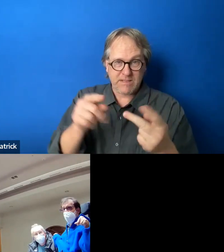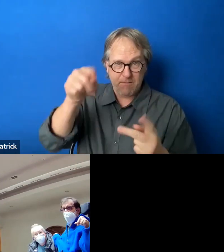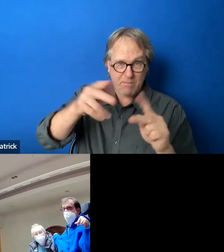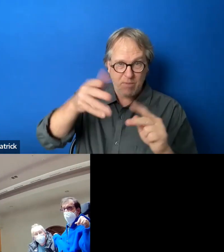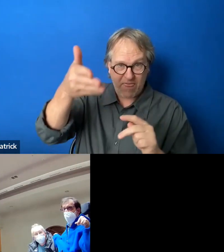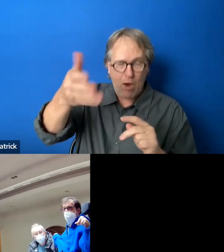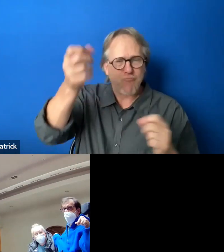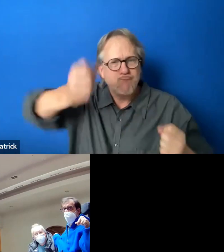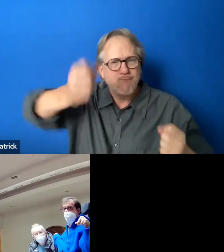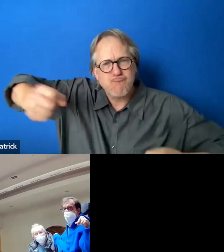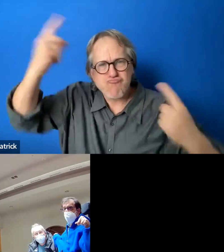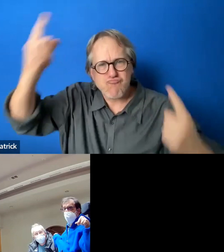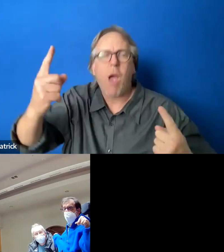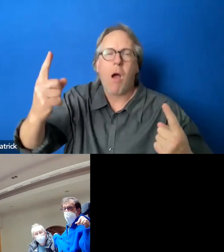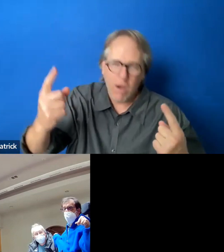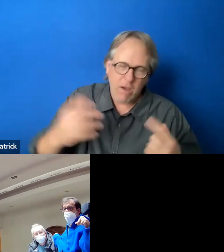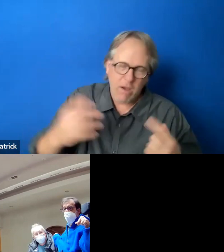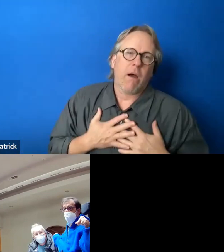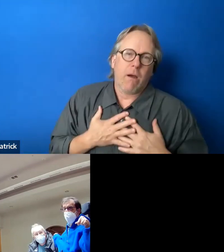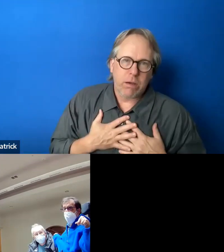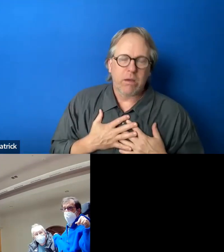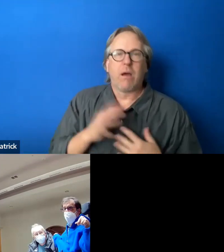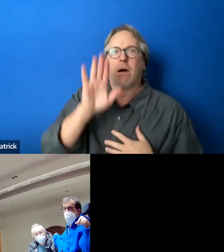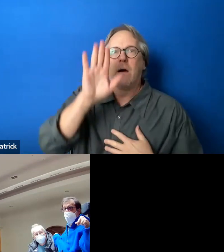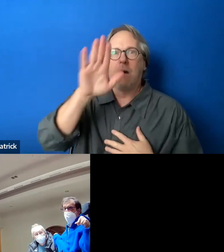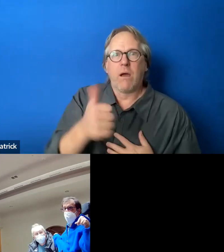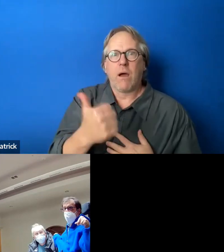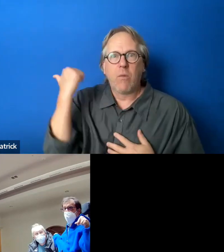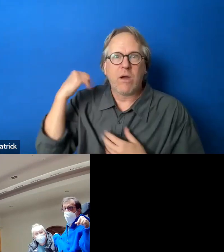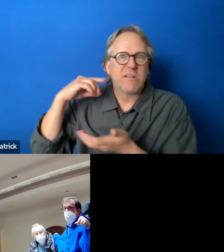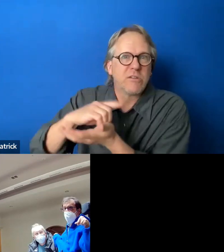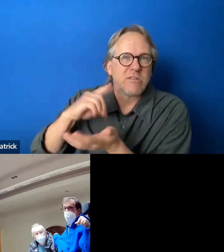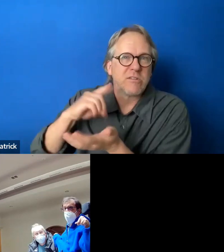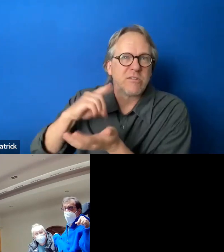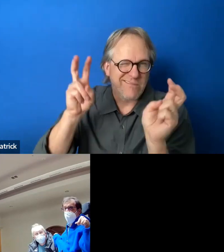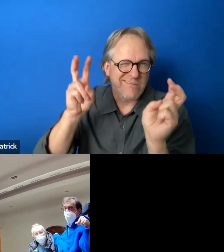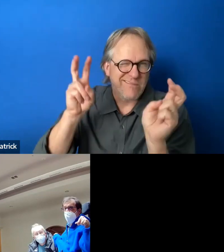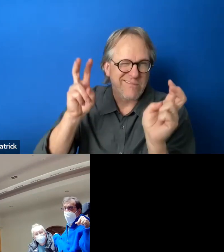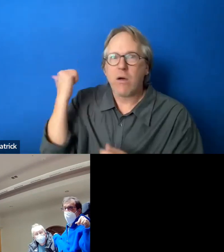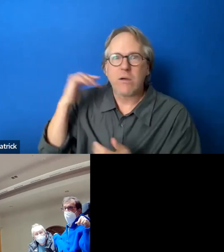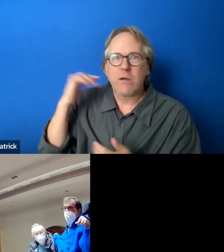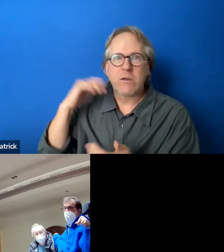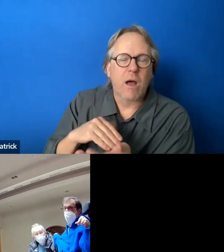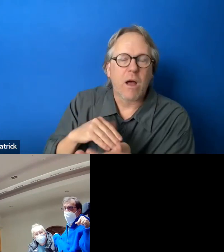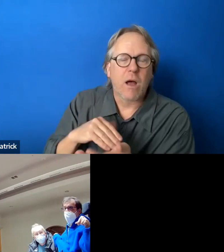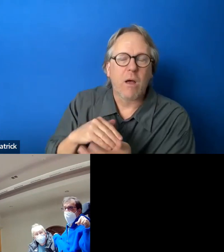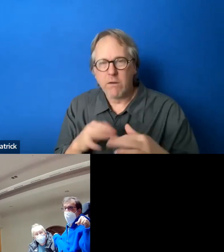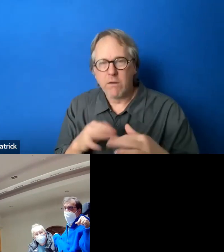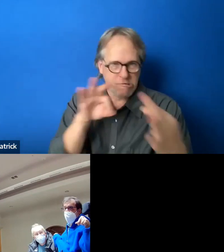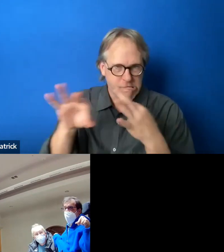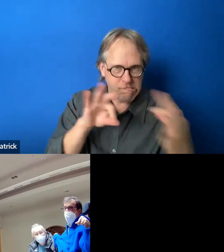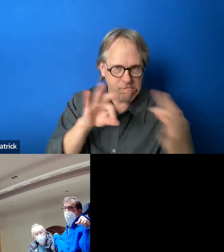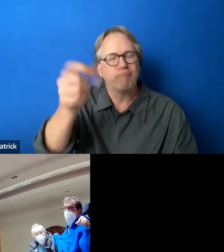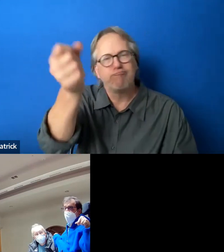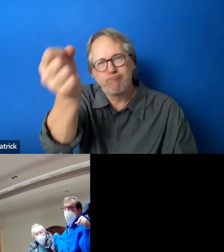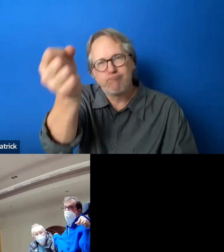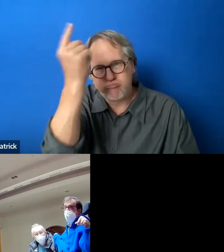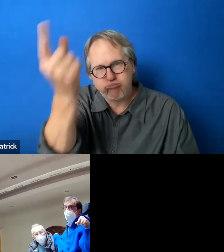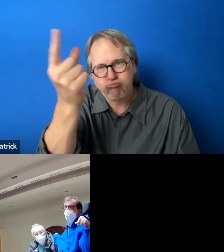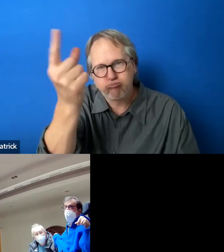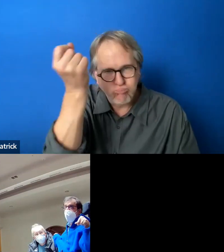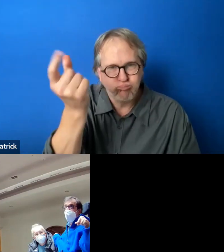where you can say, you know, I tried to go to this doctor, or I tried to go to this